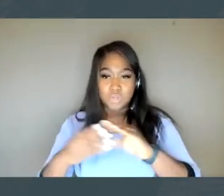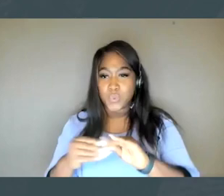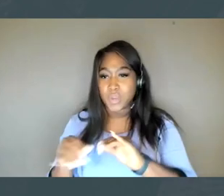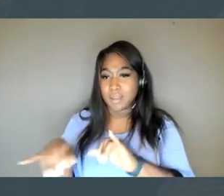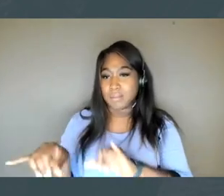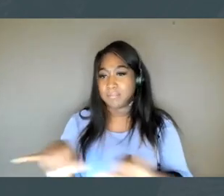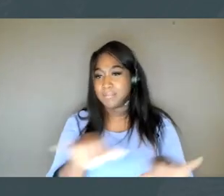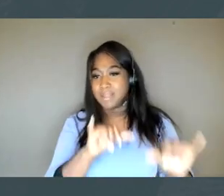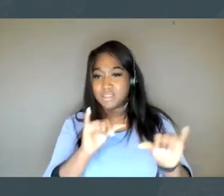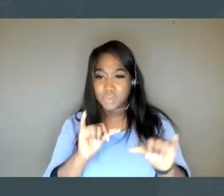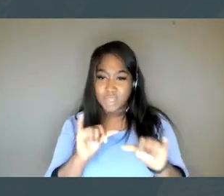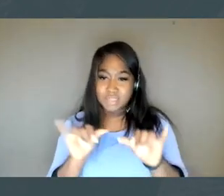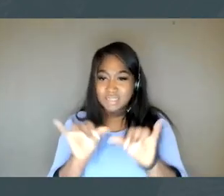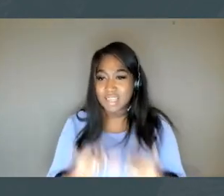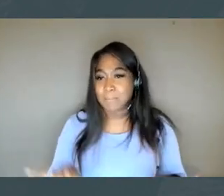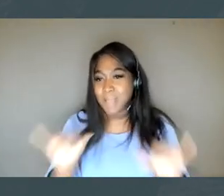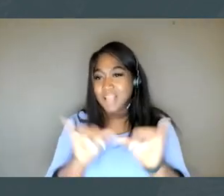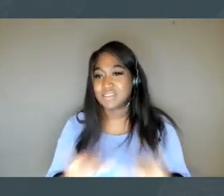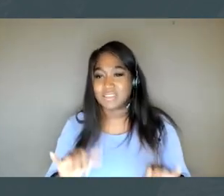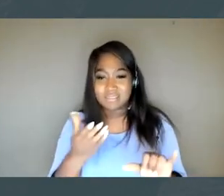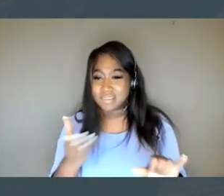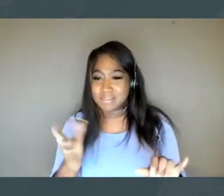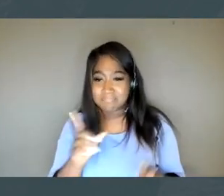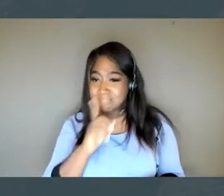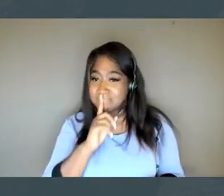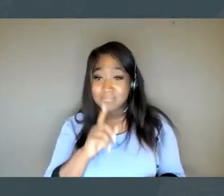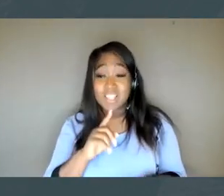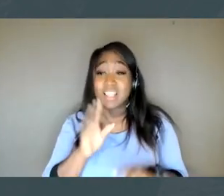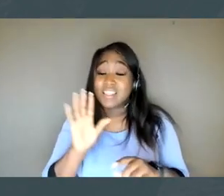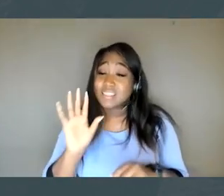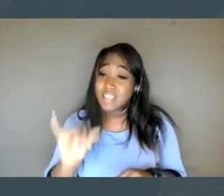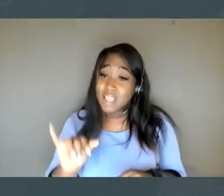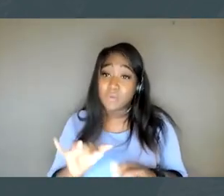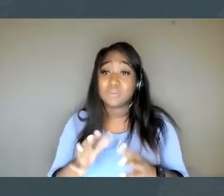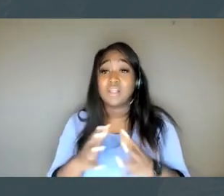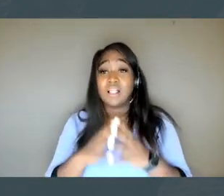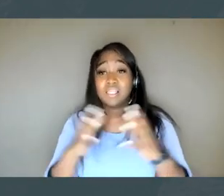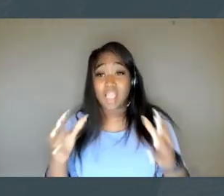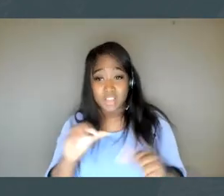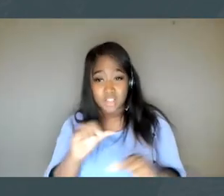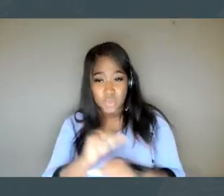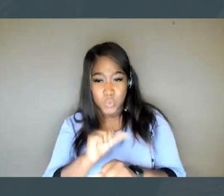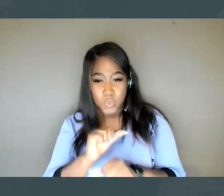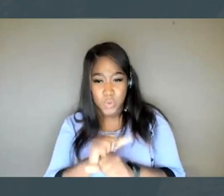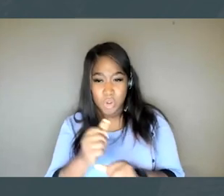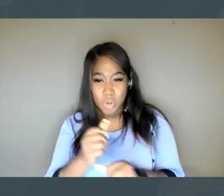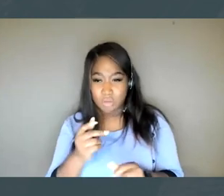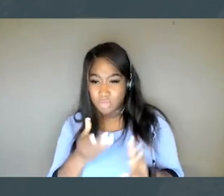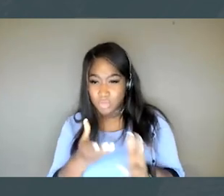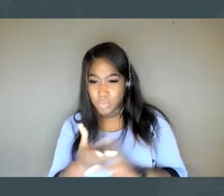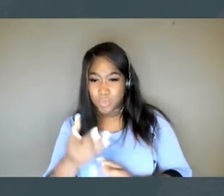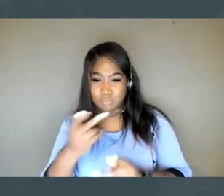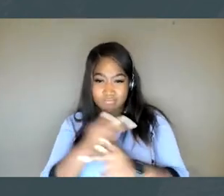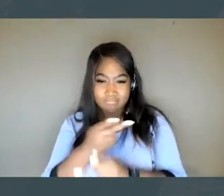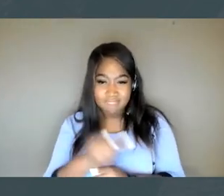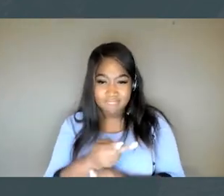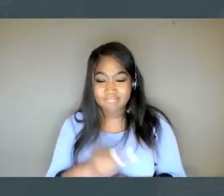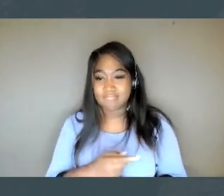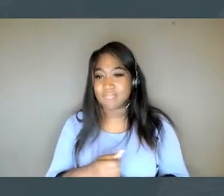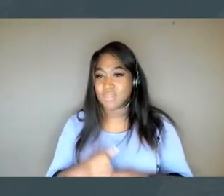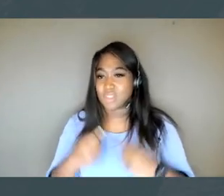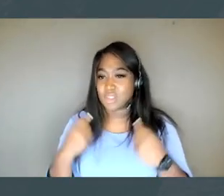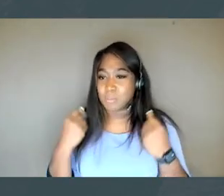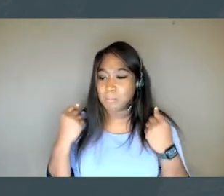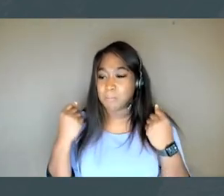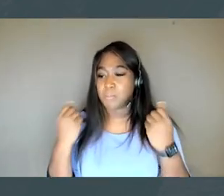homogenous thing, right? And so it was a lot to work through the multiple, you know, the